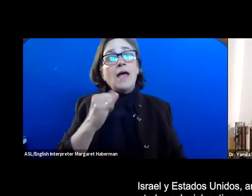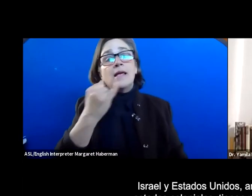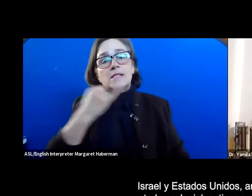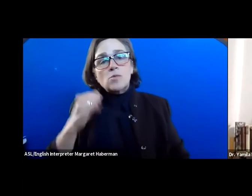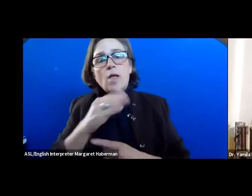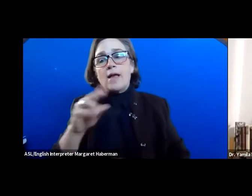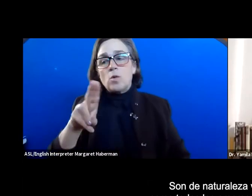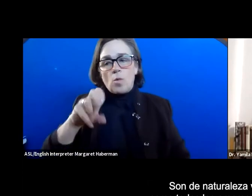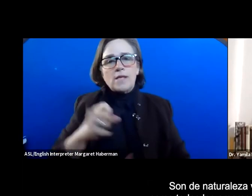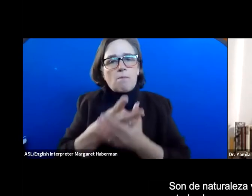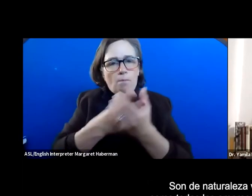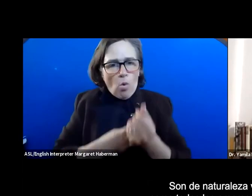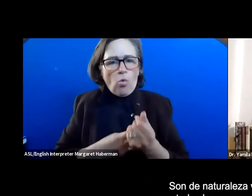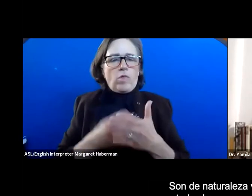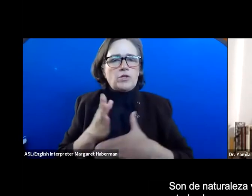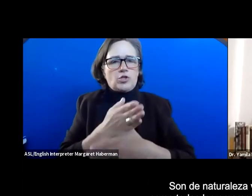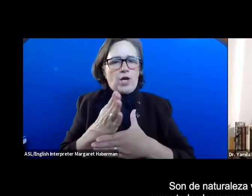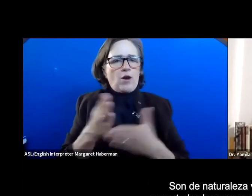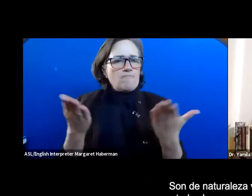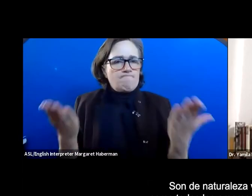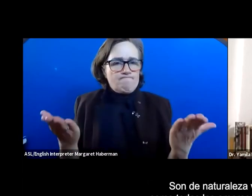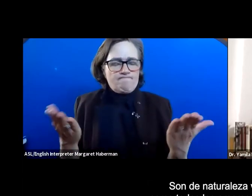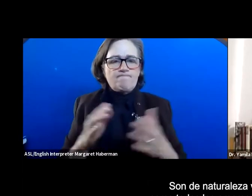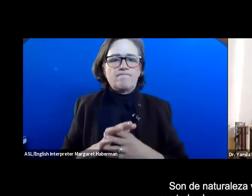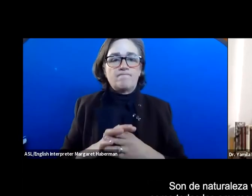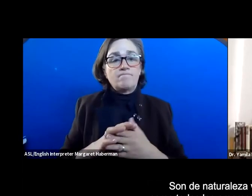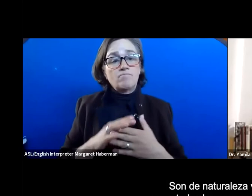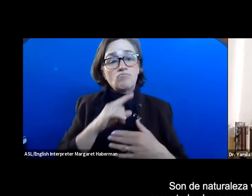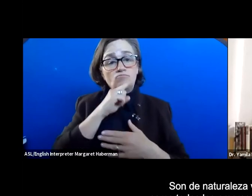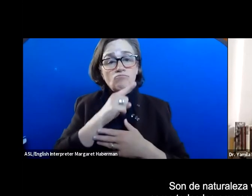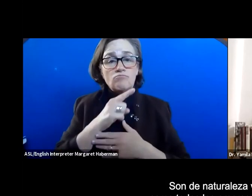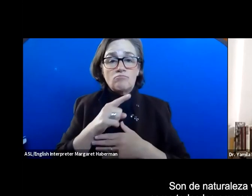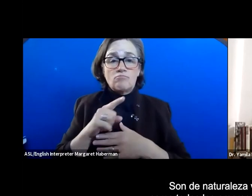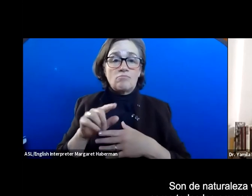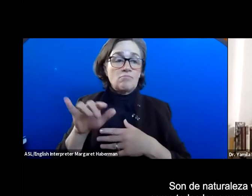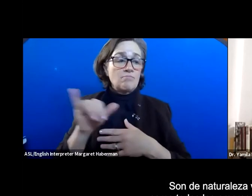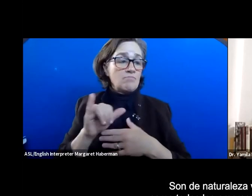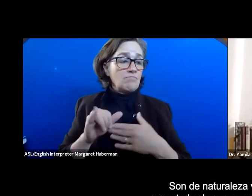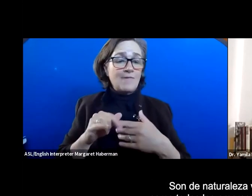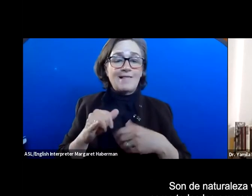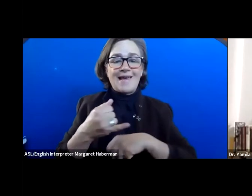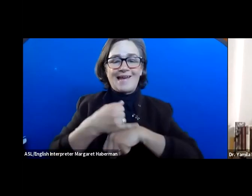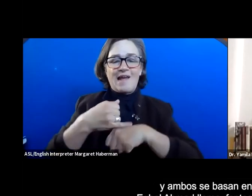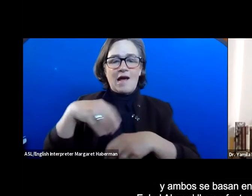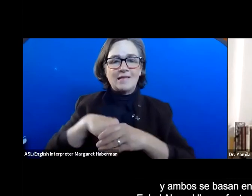common. They are violent in nature, like all colonial